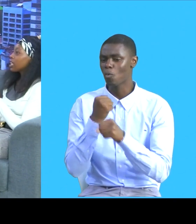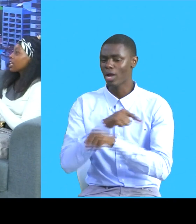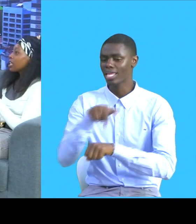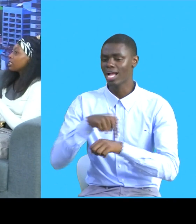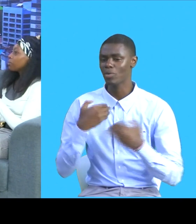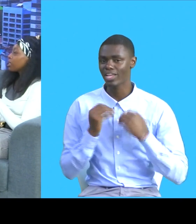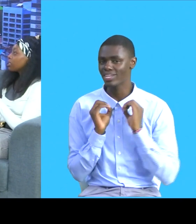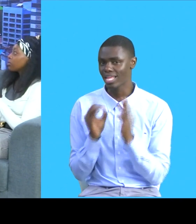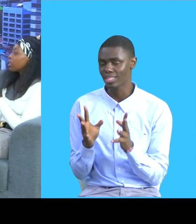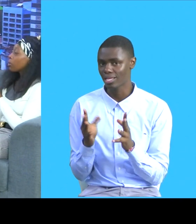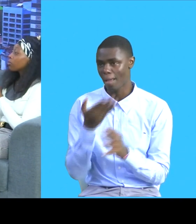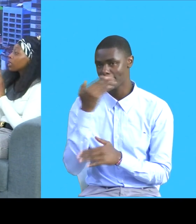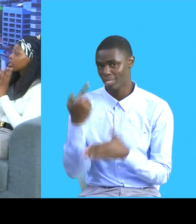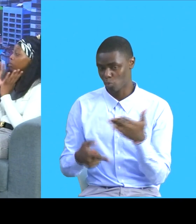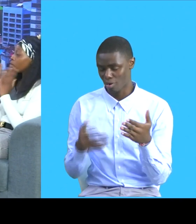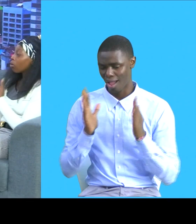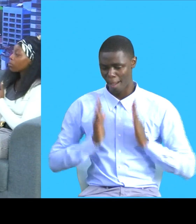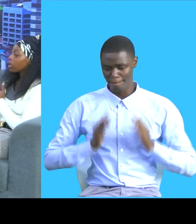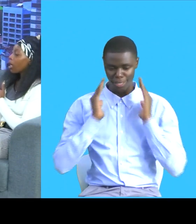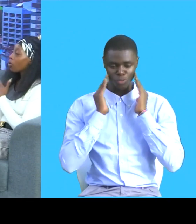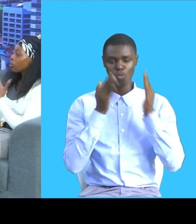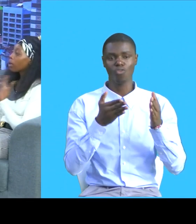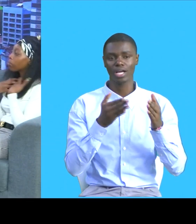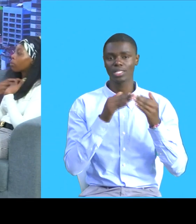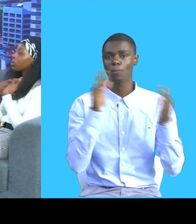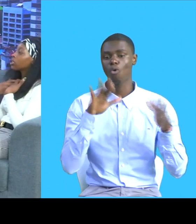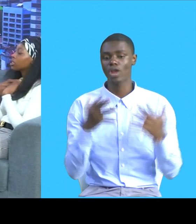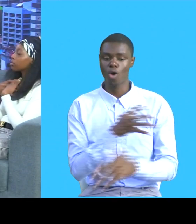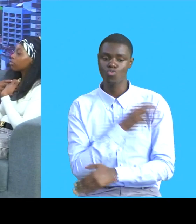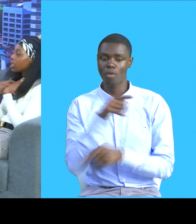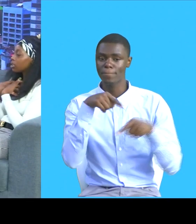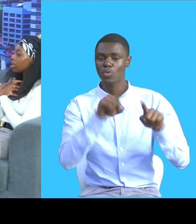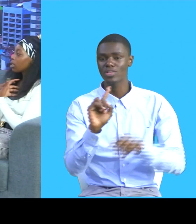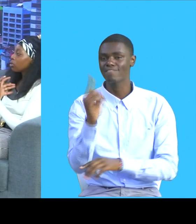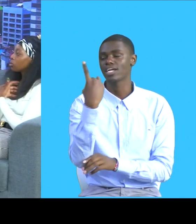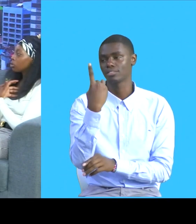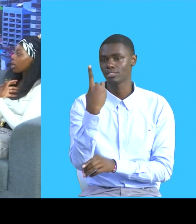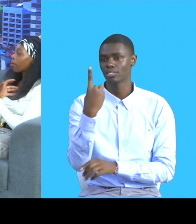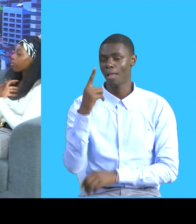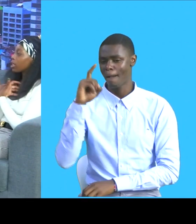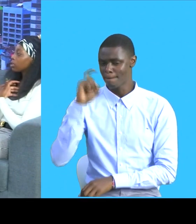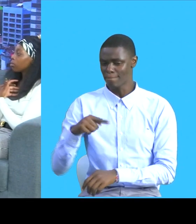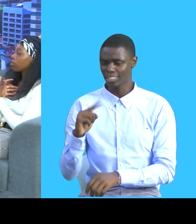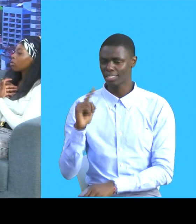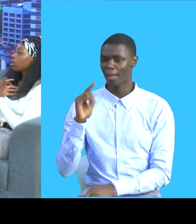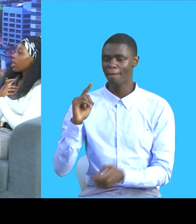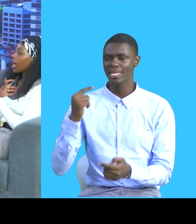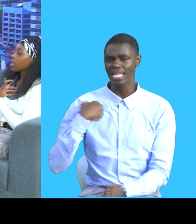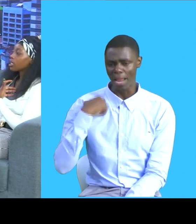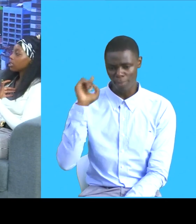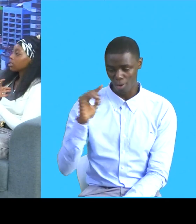hours, it's best if someone focuses more with how you empower yourself first. You should come first